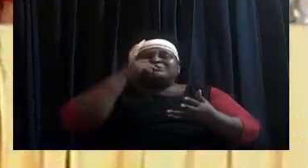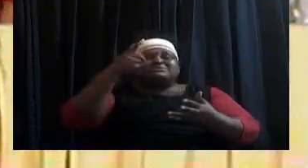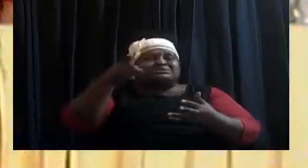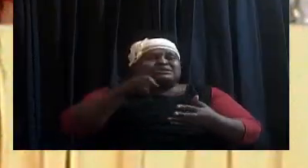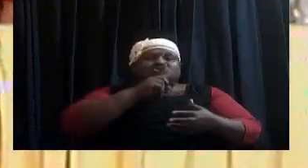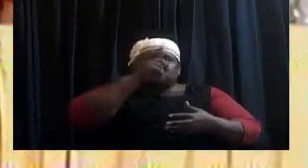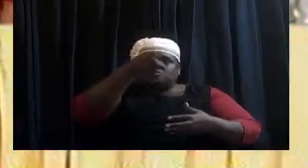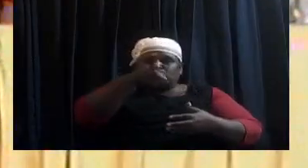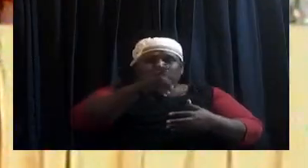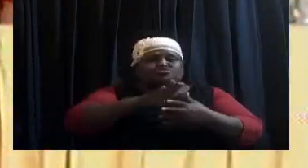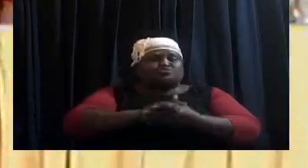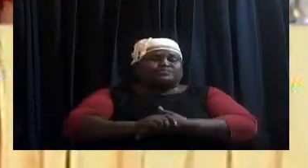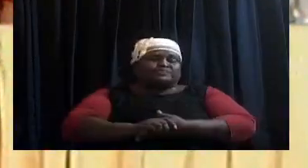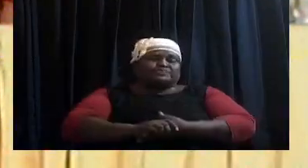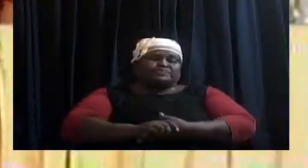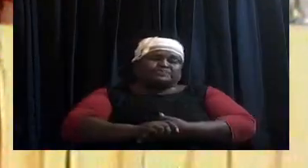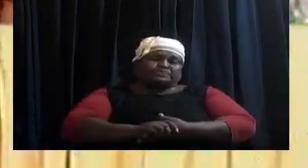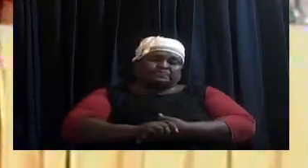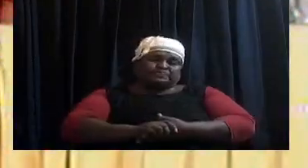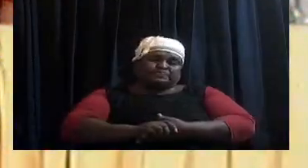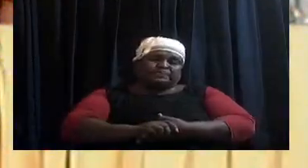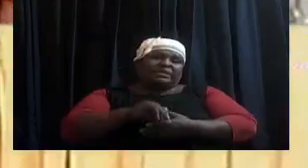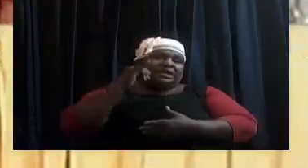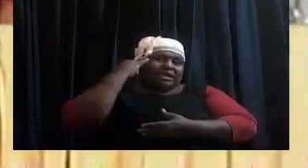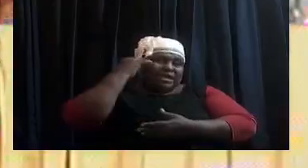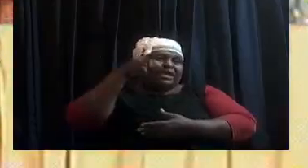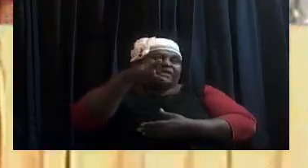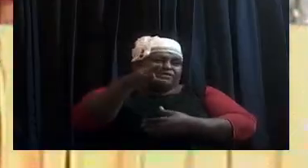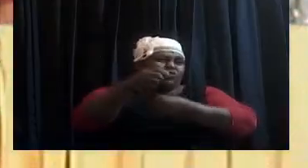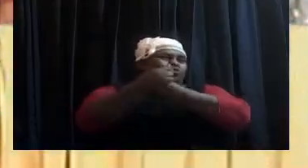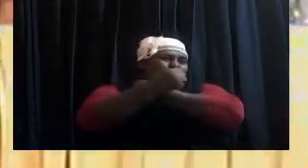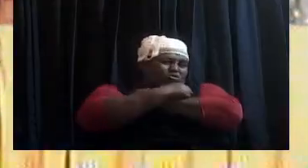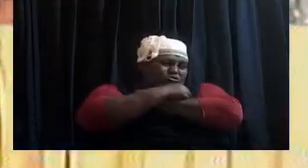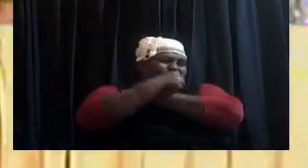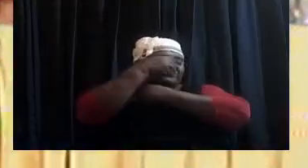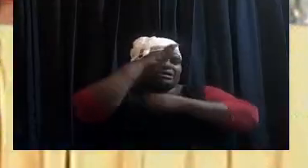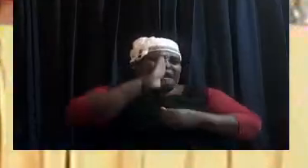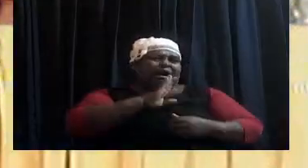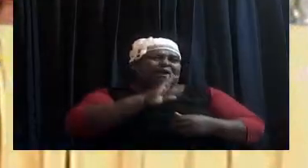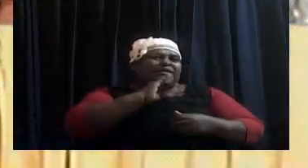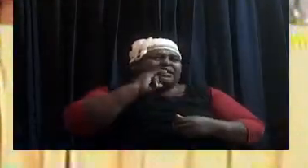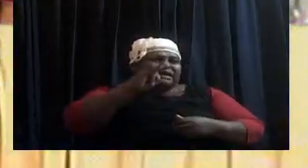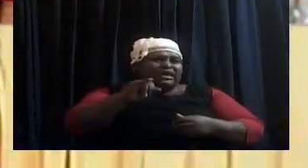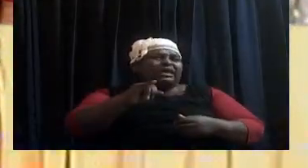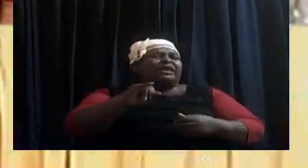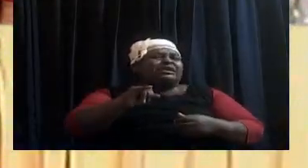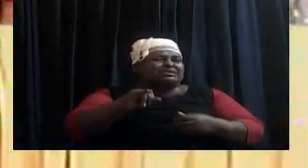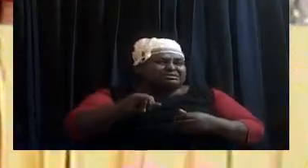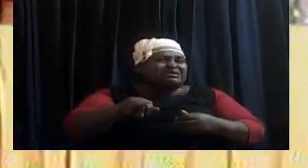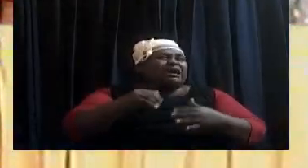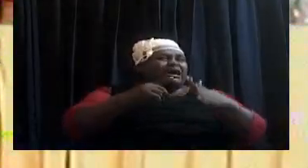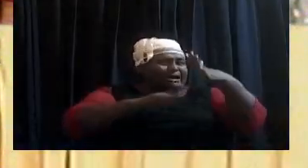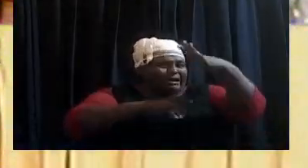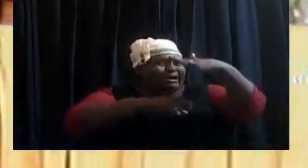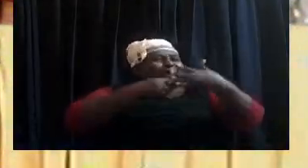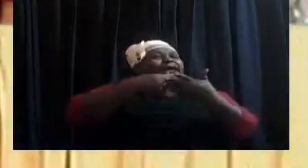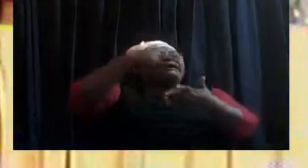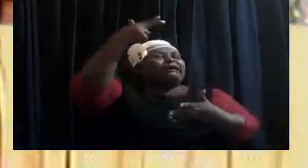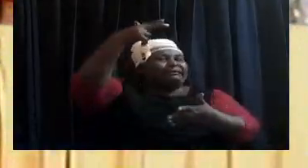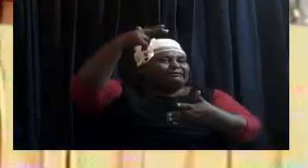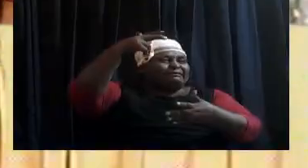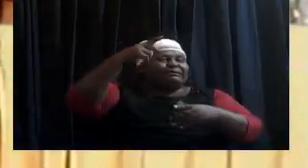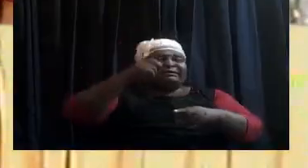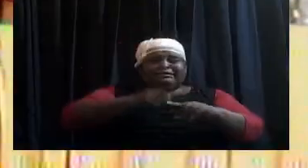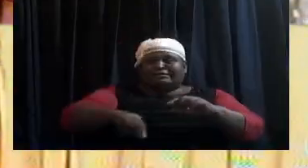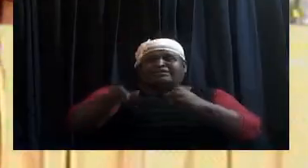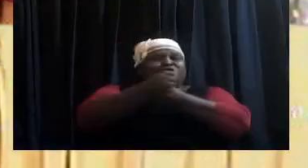true. Hallelujah. If your love for God is up, then your love for